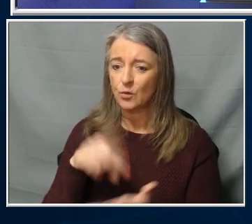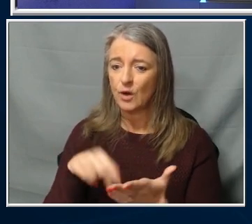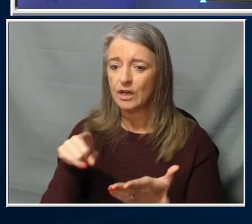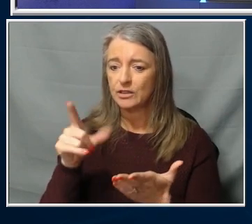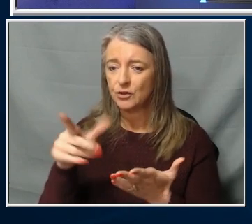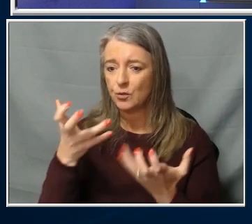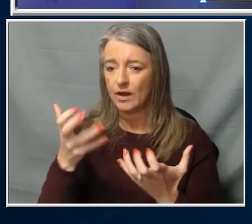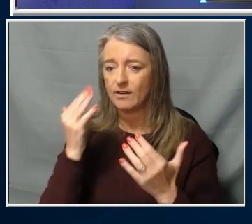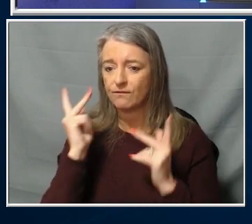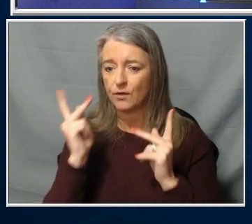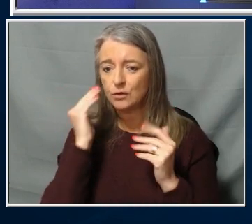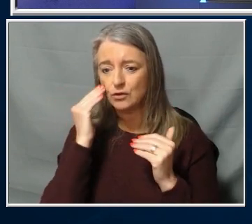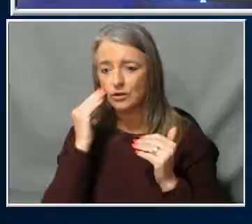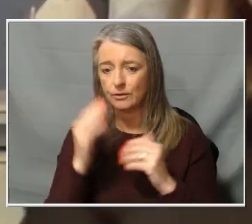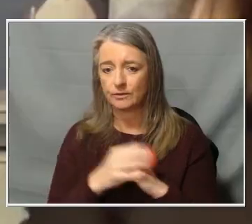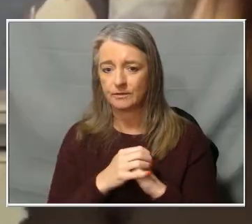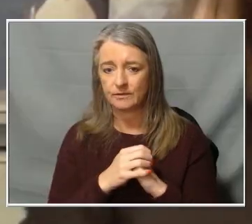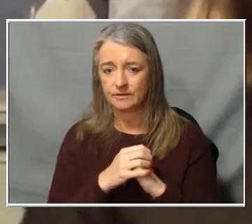as they head out today?